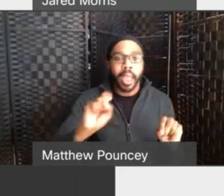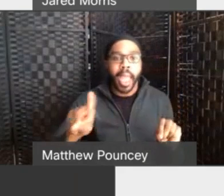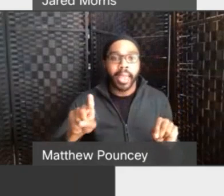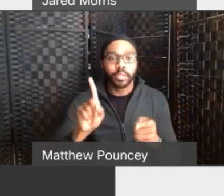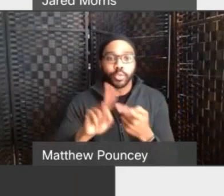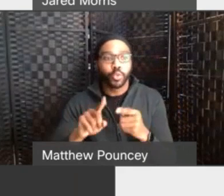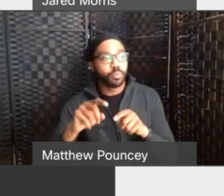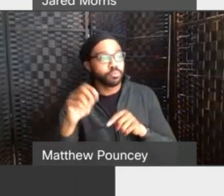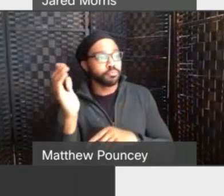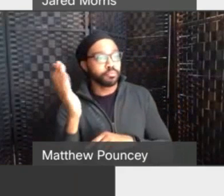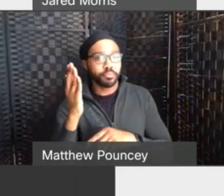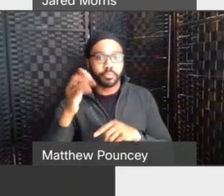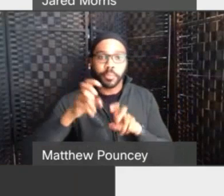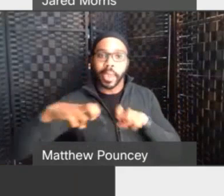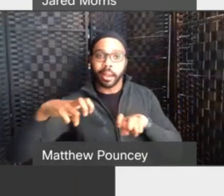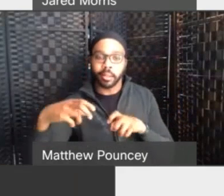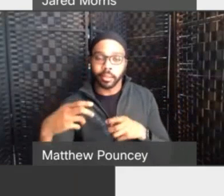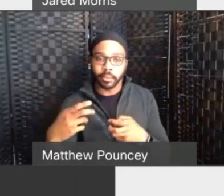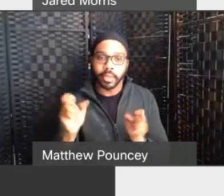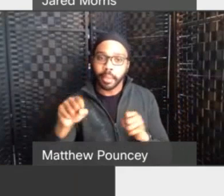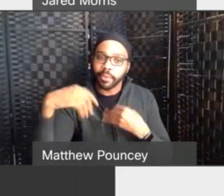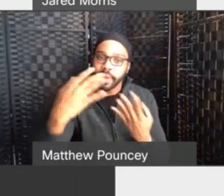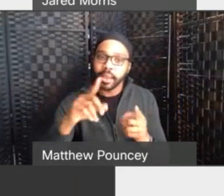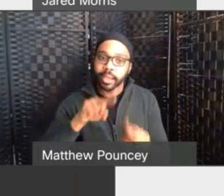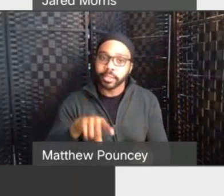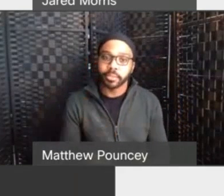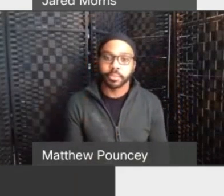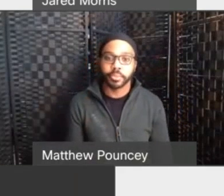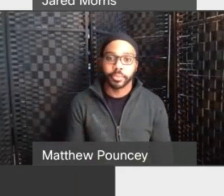speak and provide an answer.